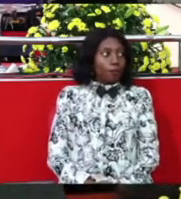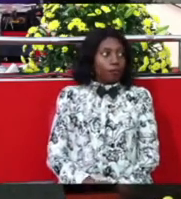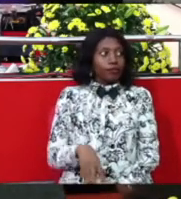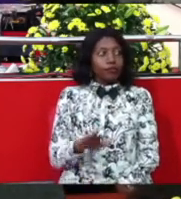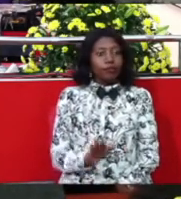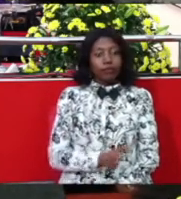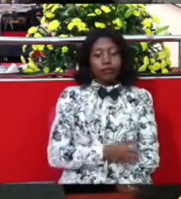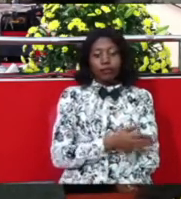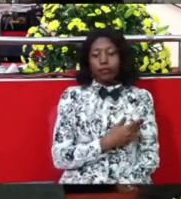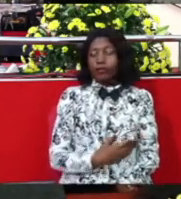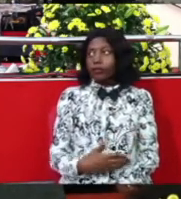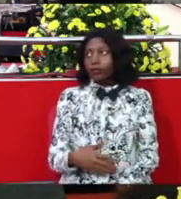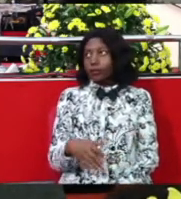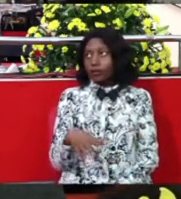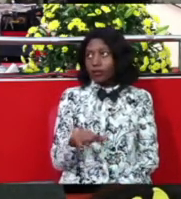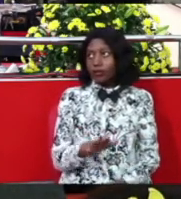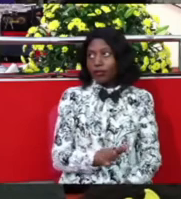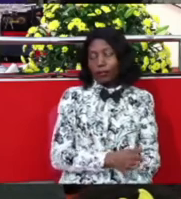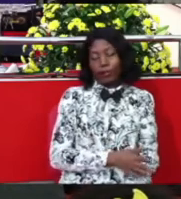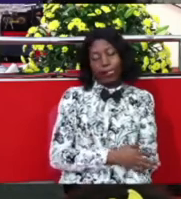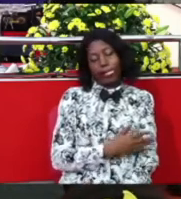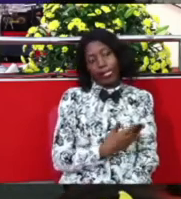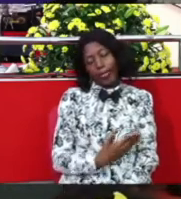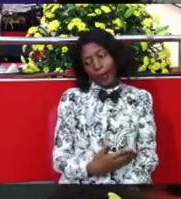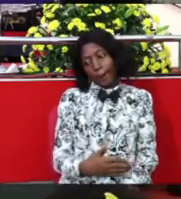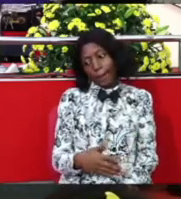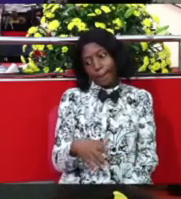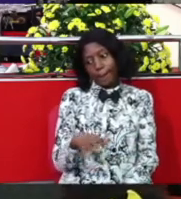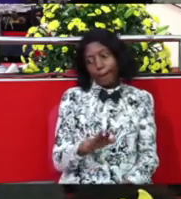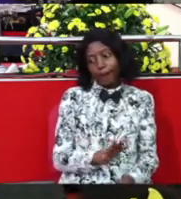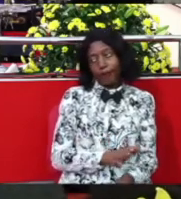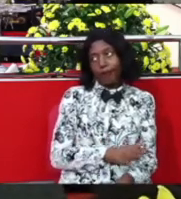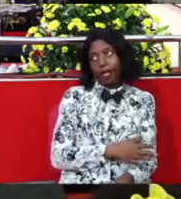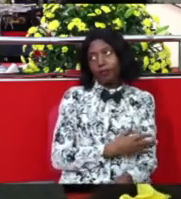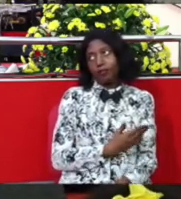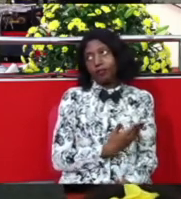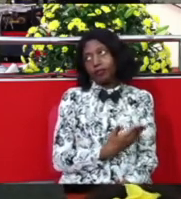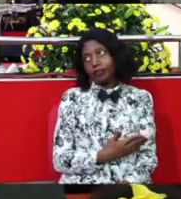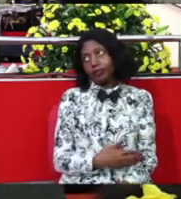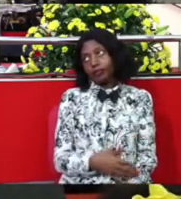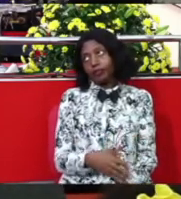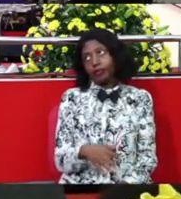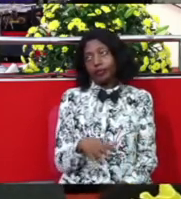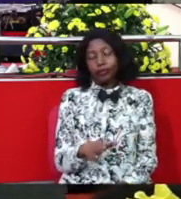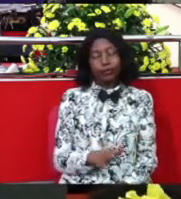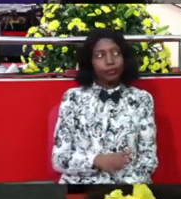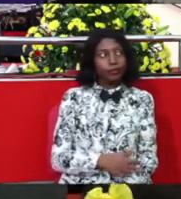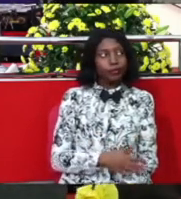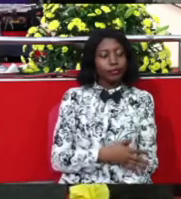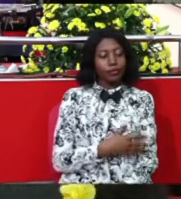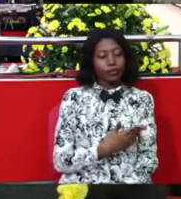As a deer panted for the waters of my